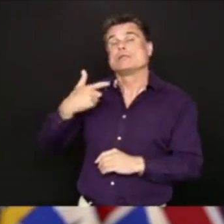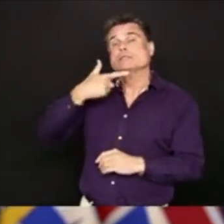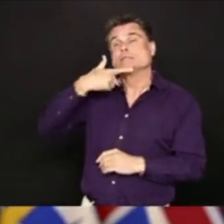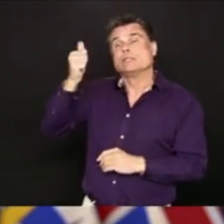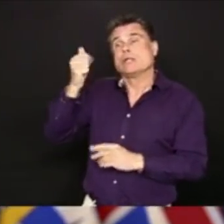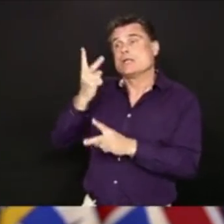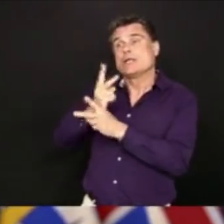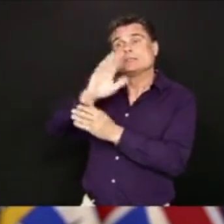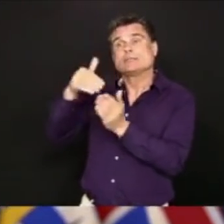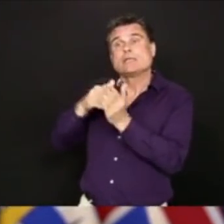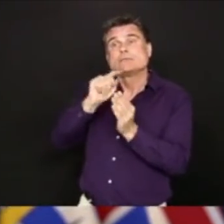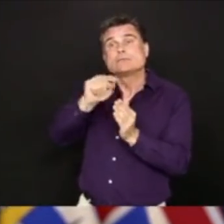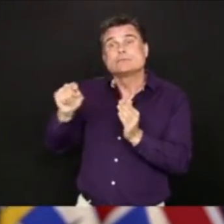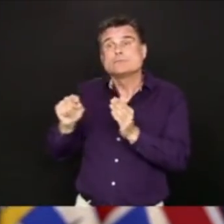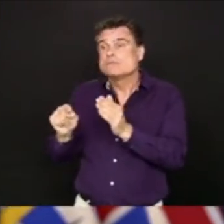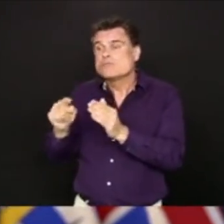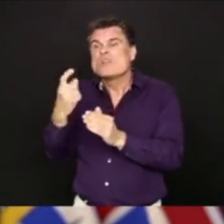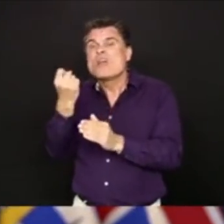are over.